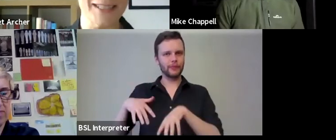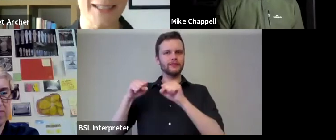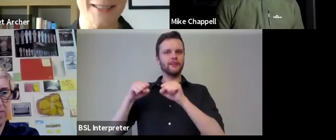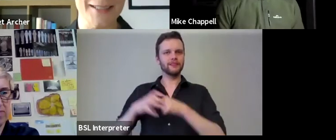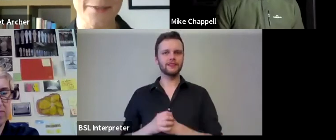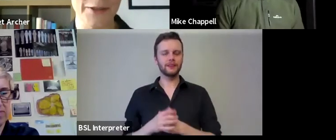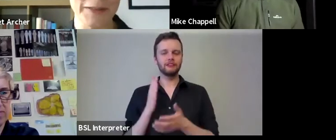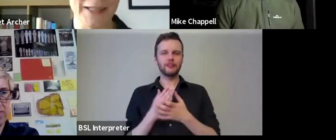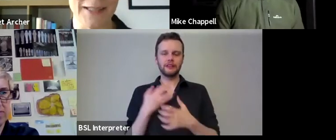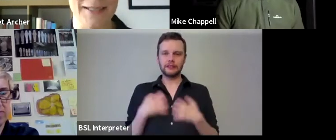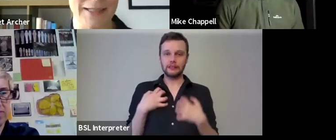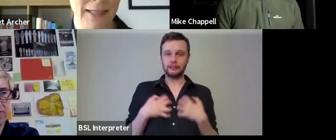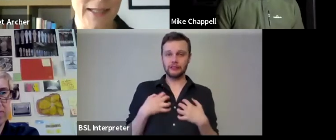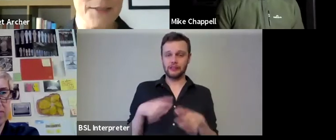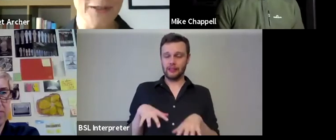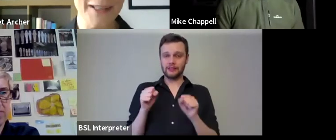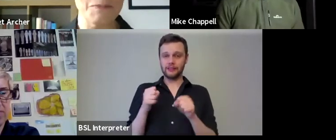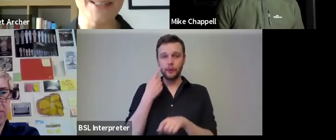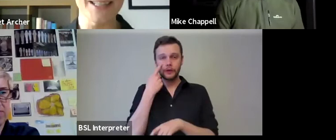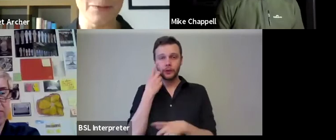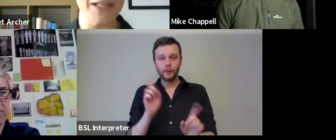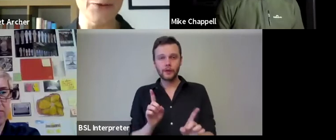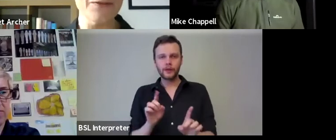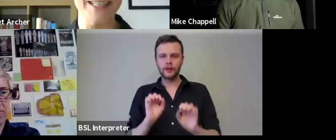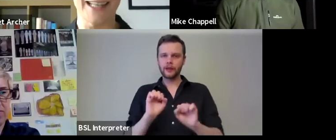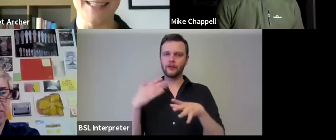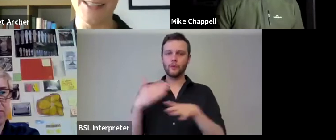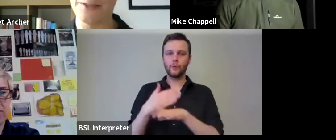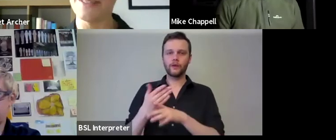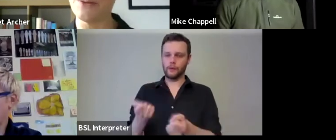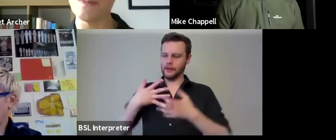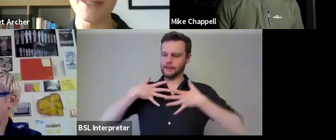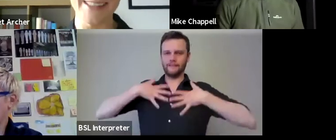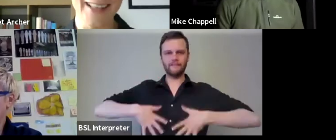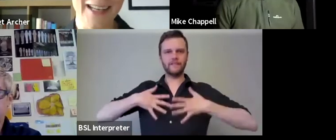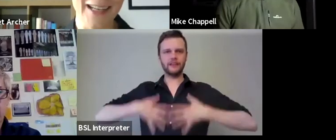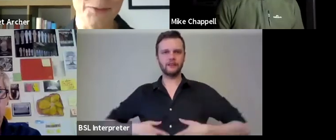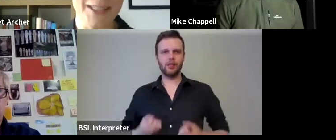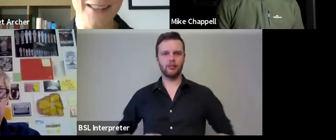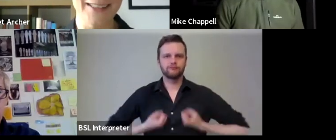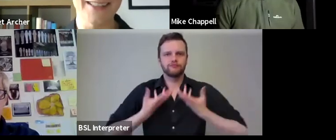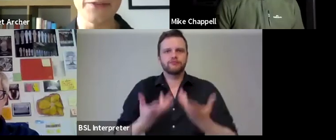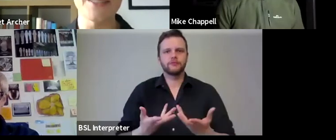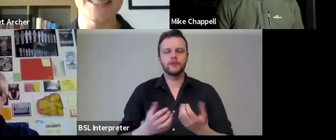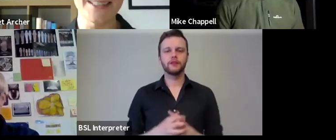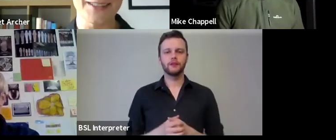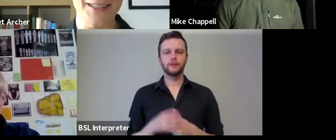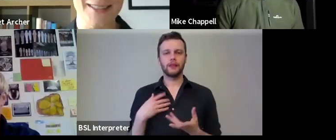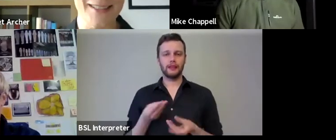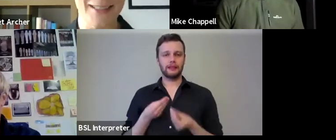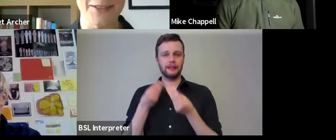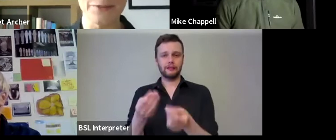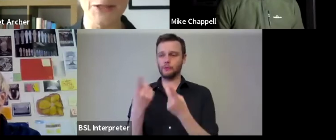what always fascinated us at the very beginning is that his work emerged out of his own physicality, out of his own body, which he then gifted to